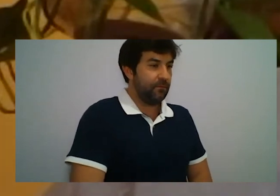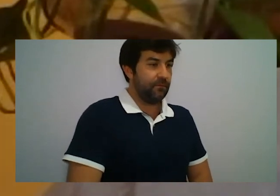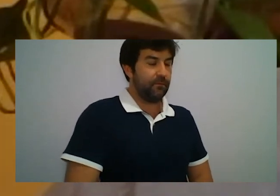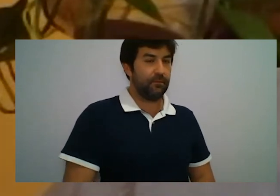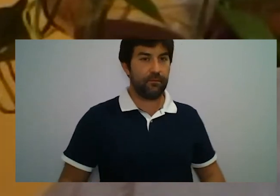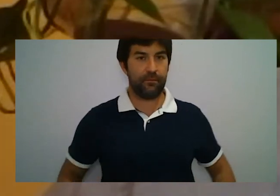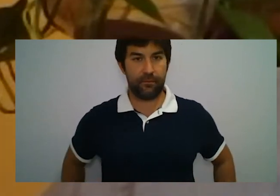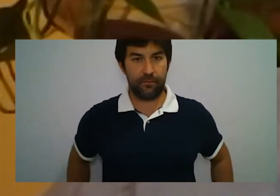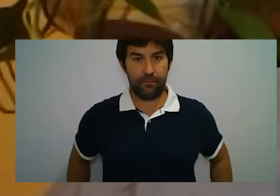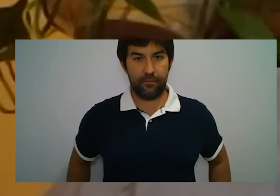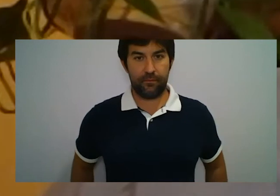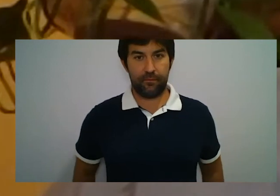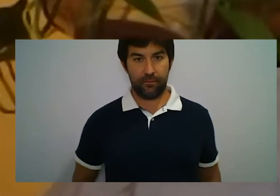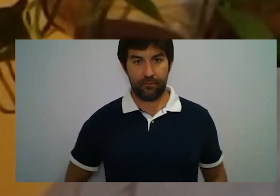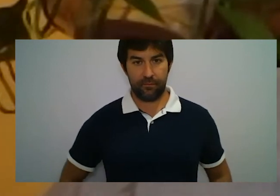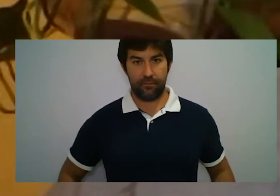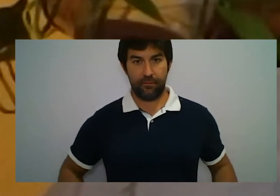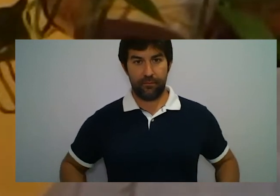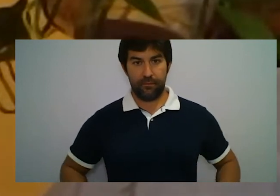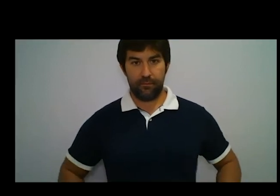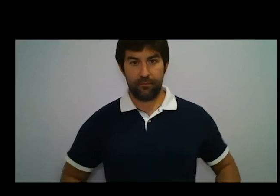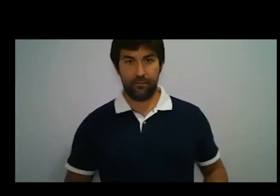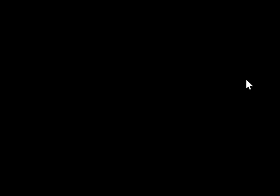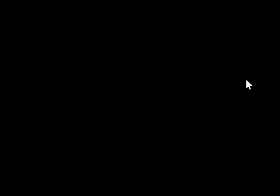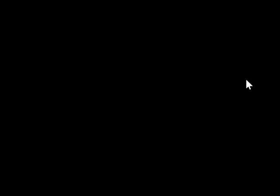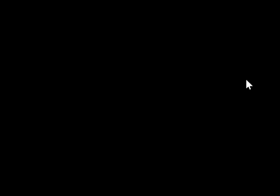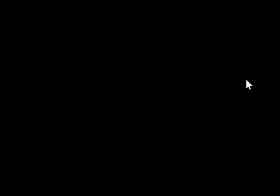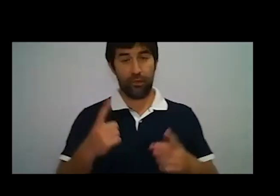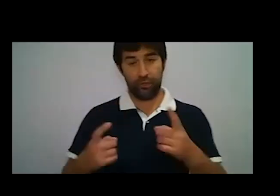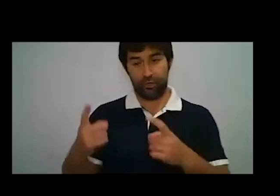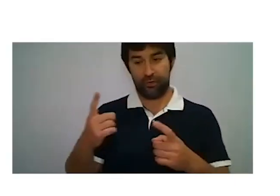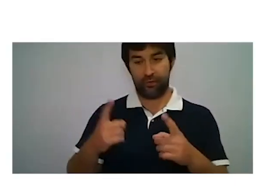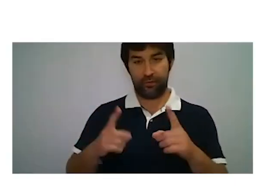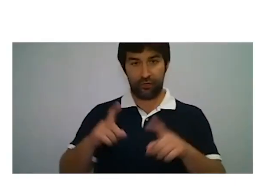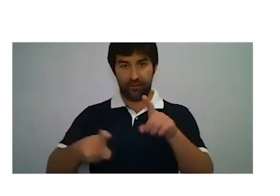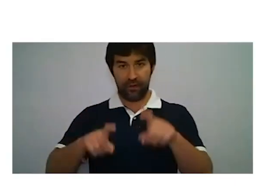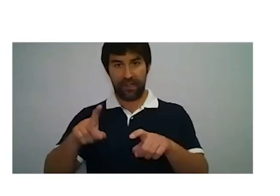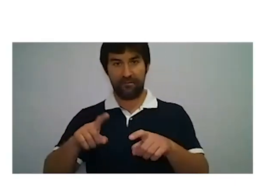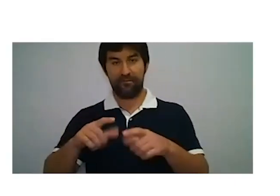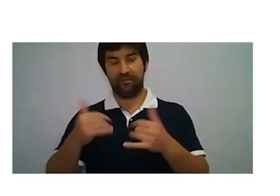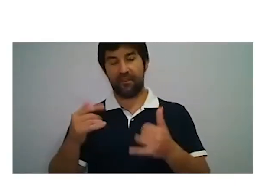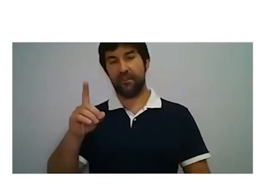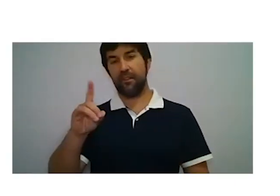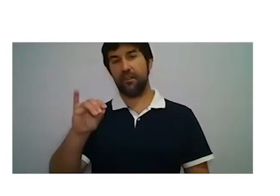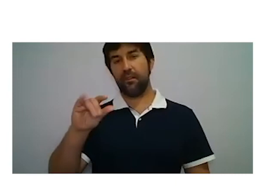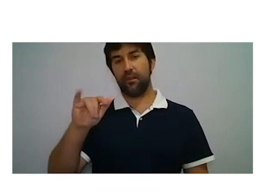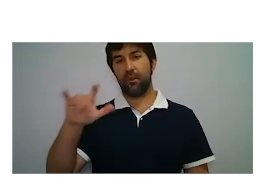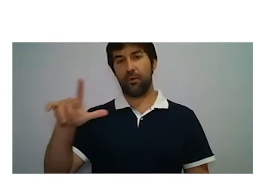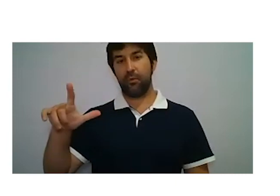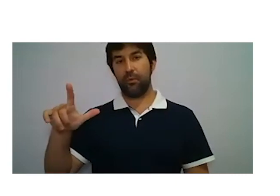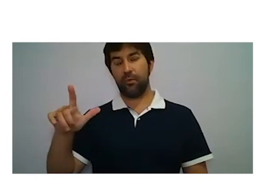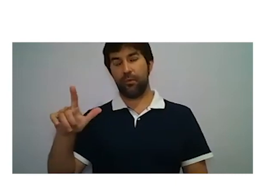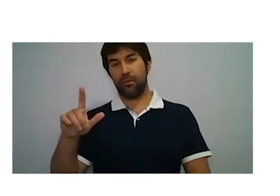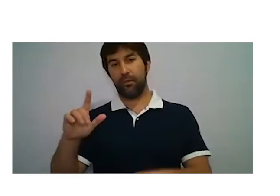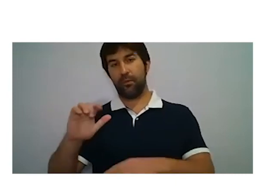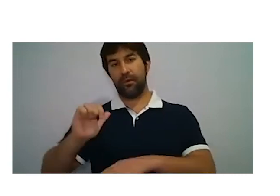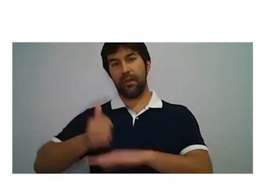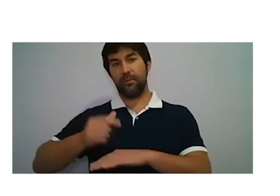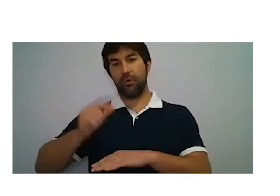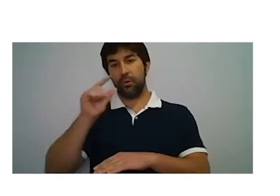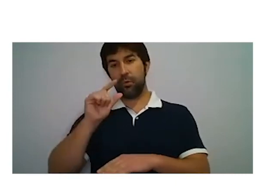look at vulnerable communities, how we can invest in those and improve traffic calming investments there, as well as many